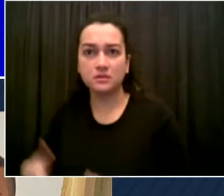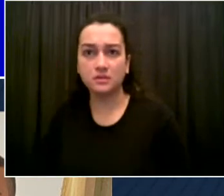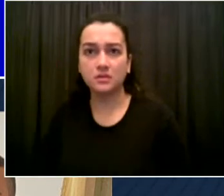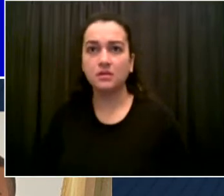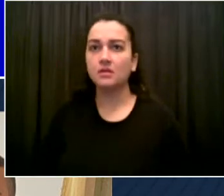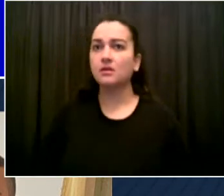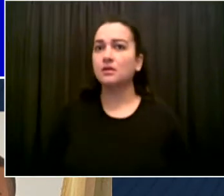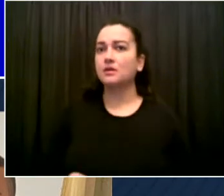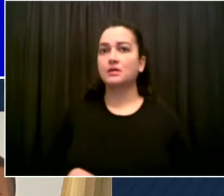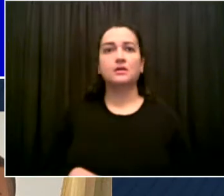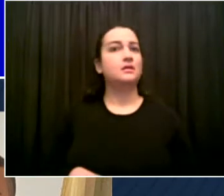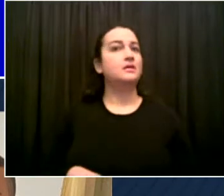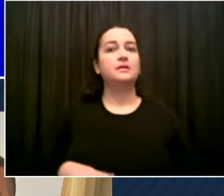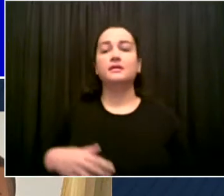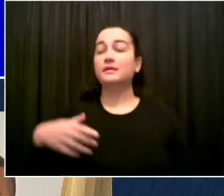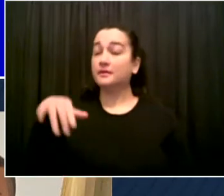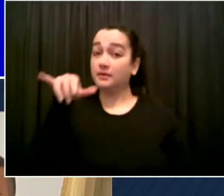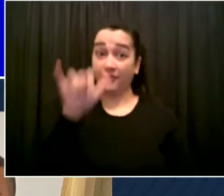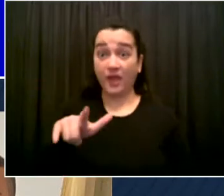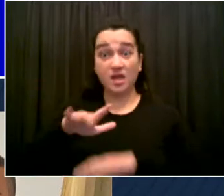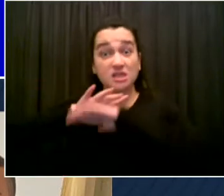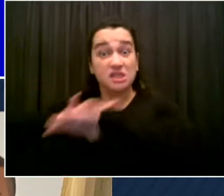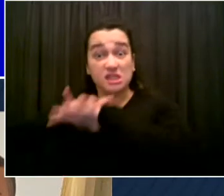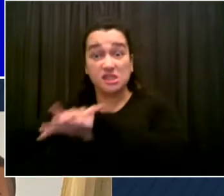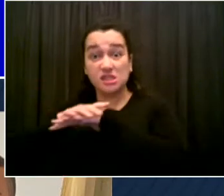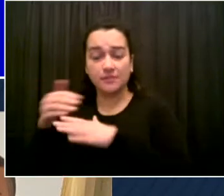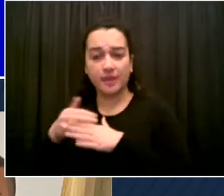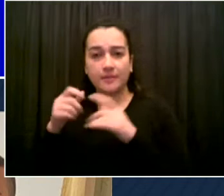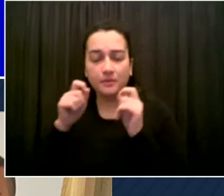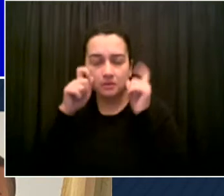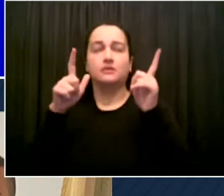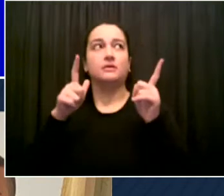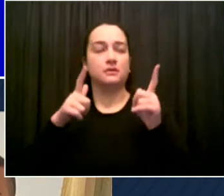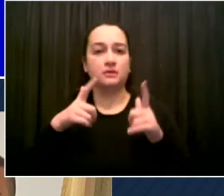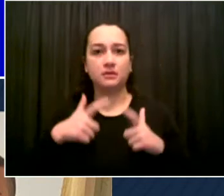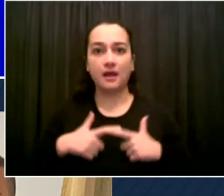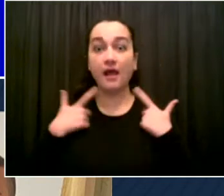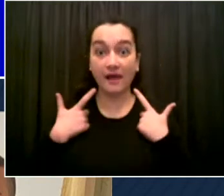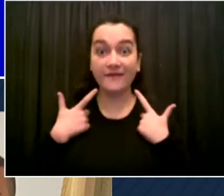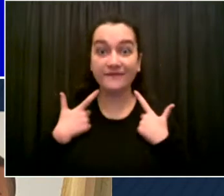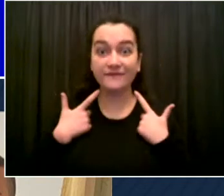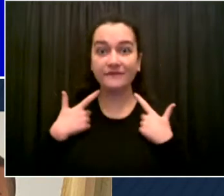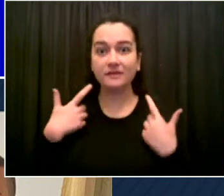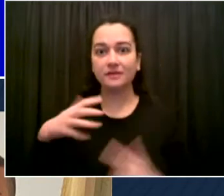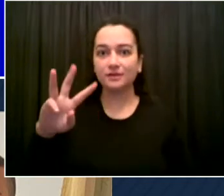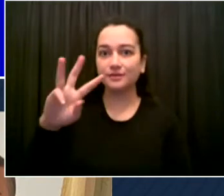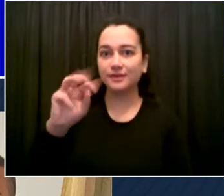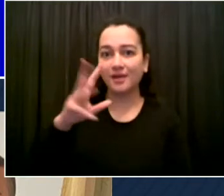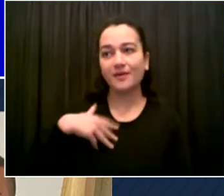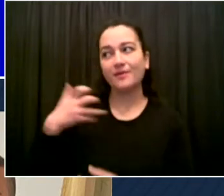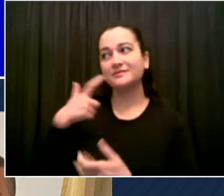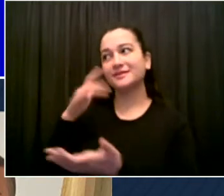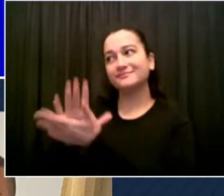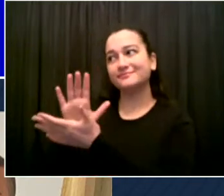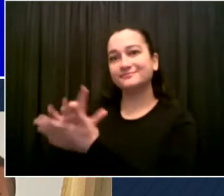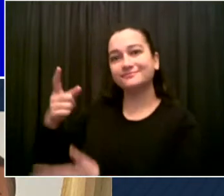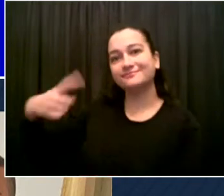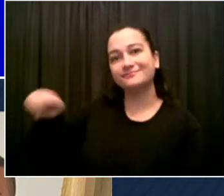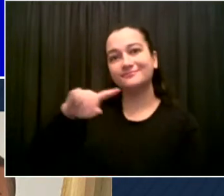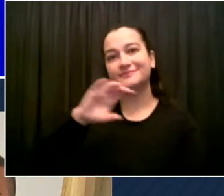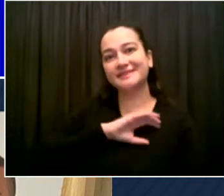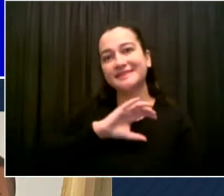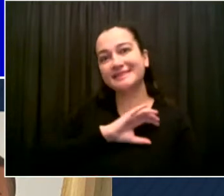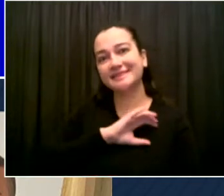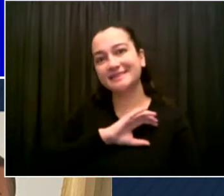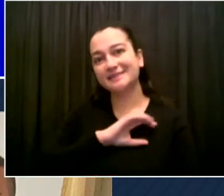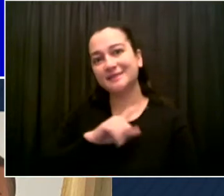the bravery, because of the quick thinking and the commitment of these NYPD officers. So I want to salute them all and